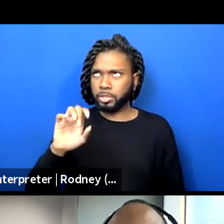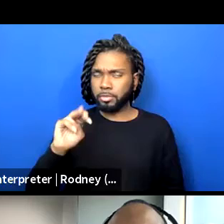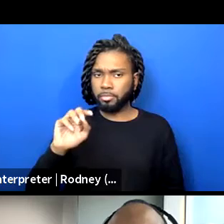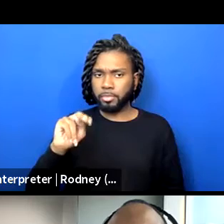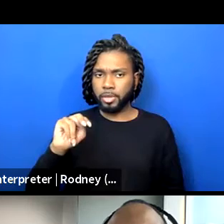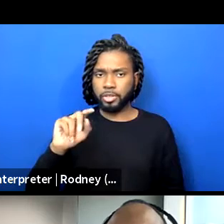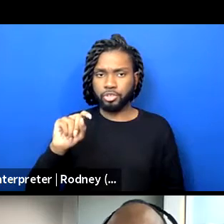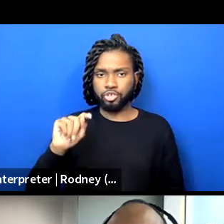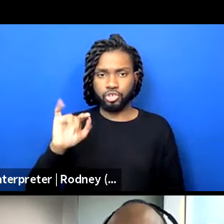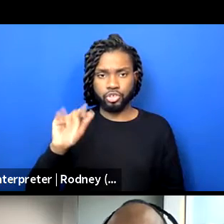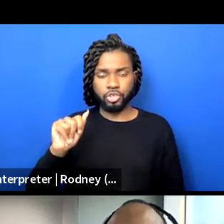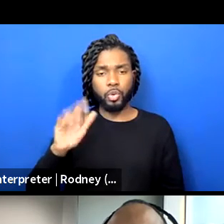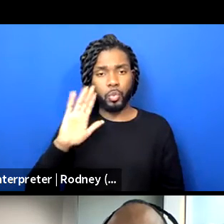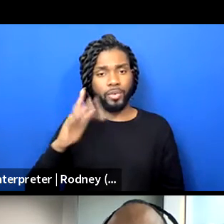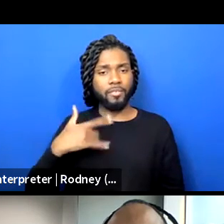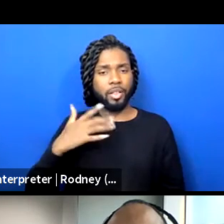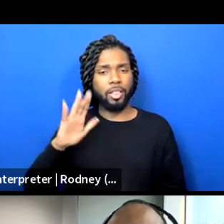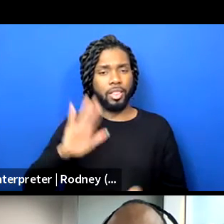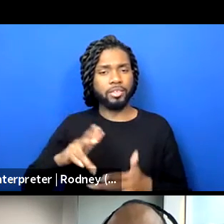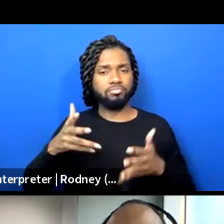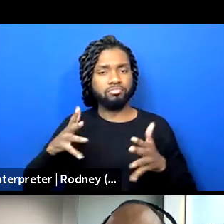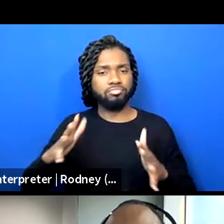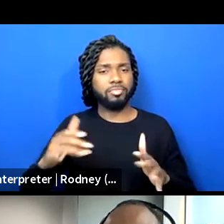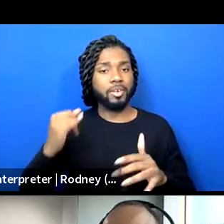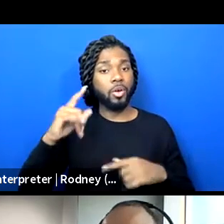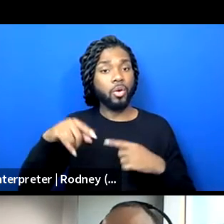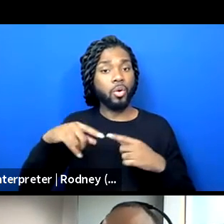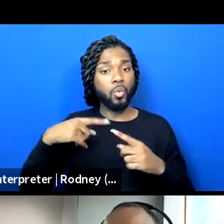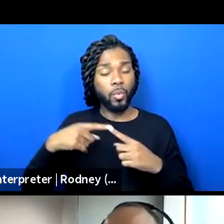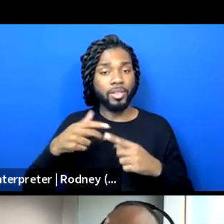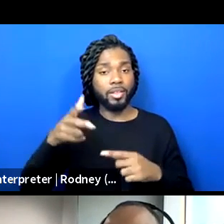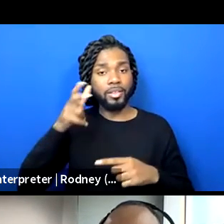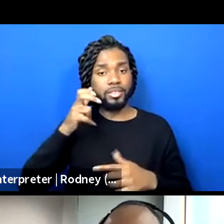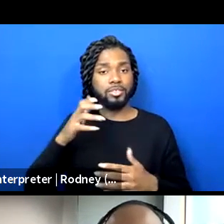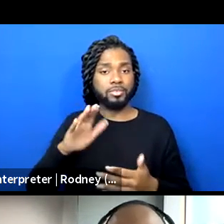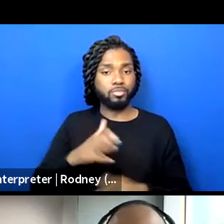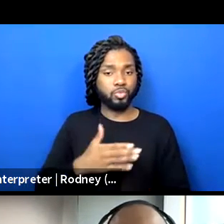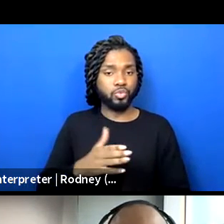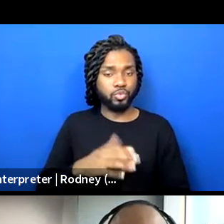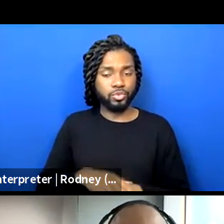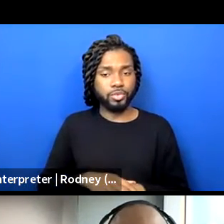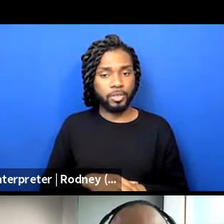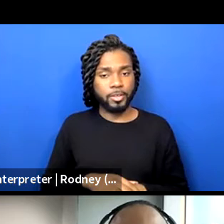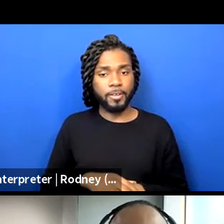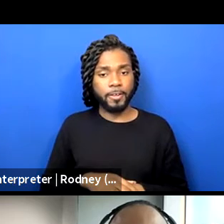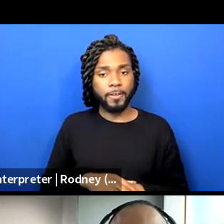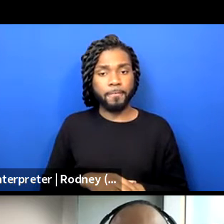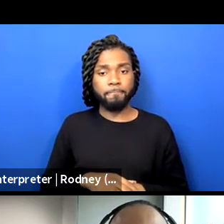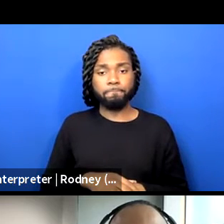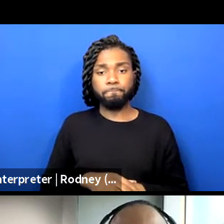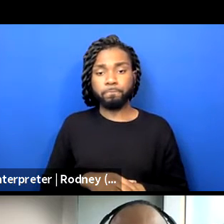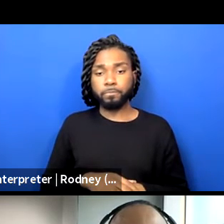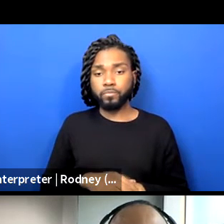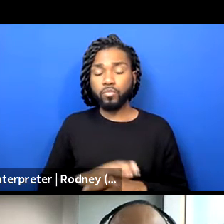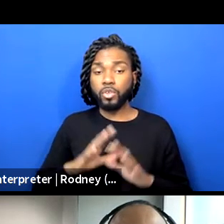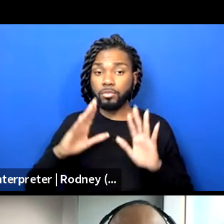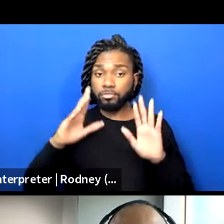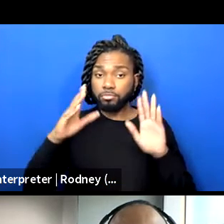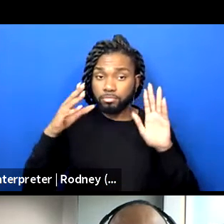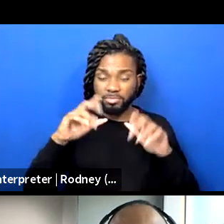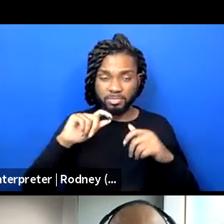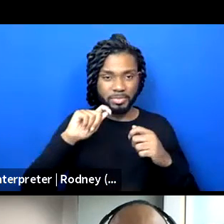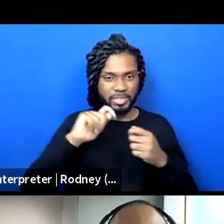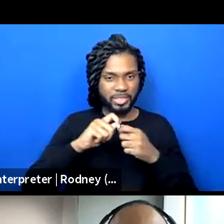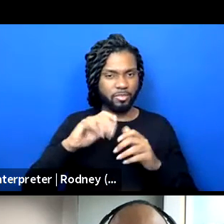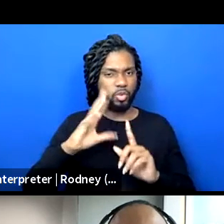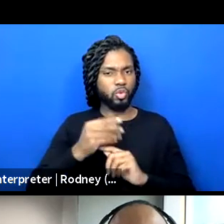the use of medication because of music. concentrated cultural districts that are